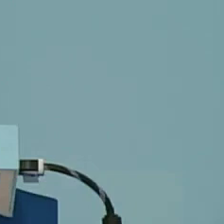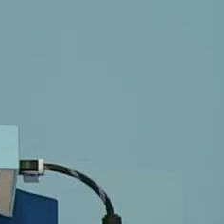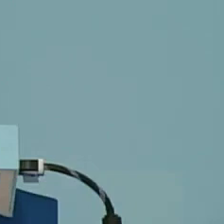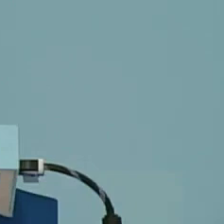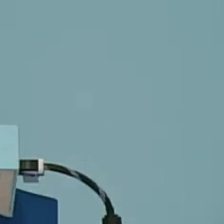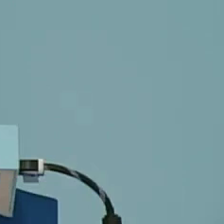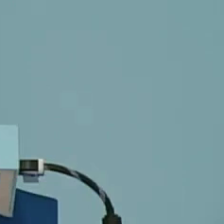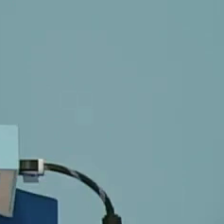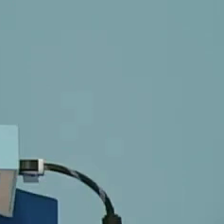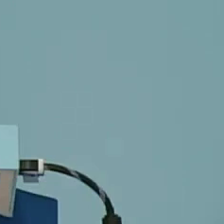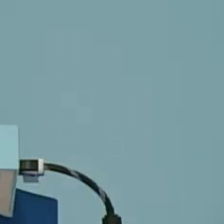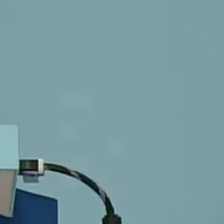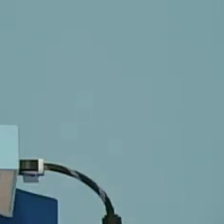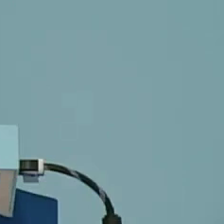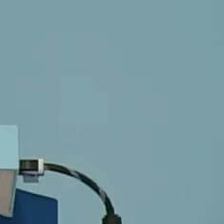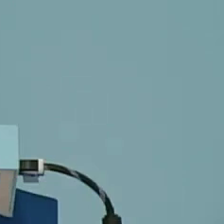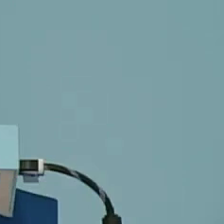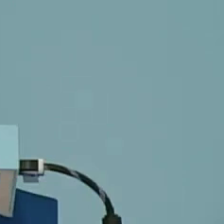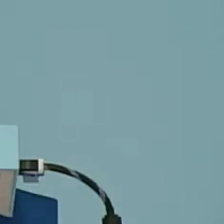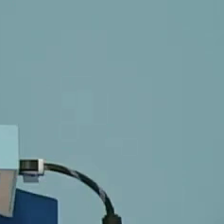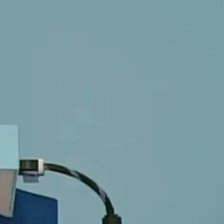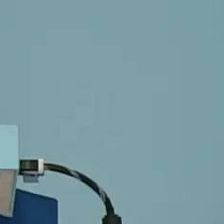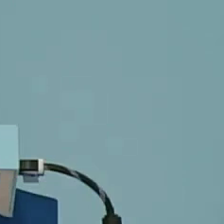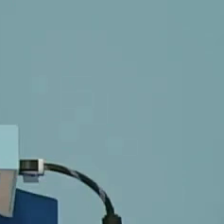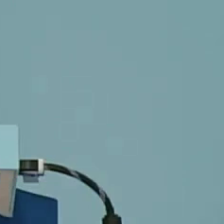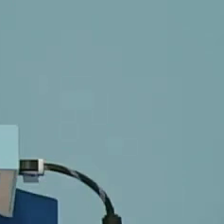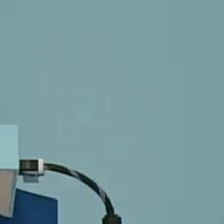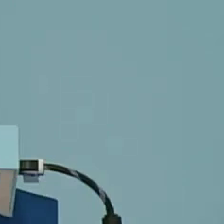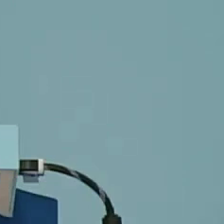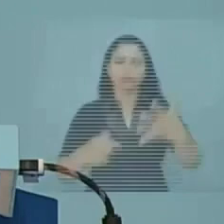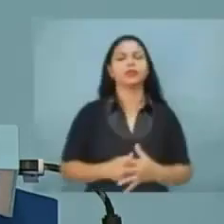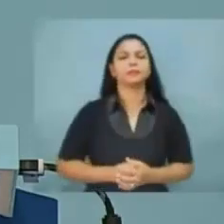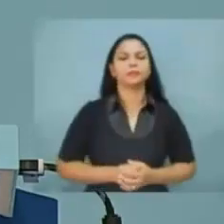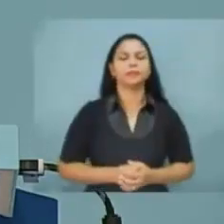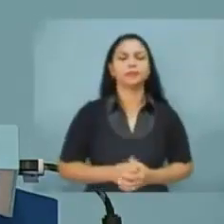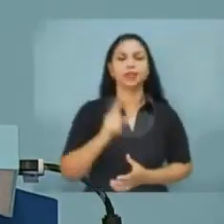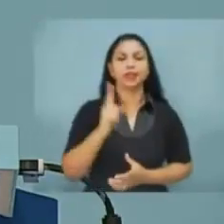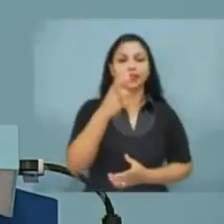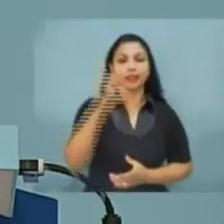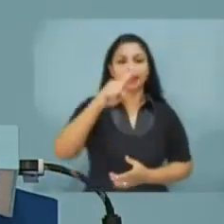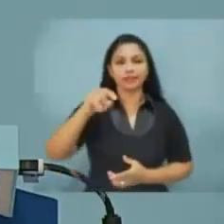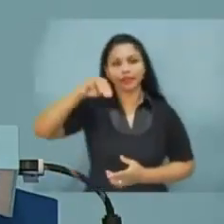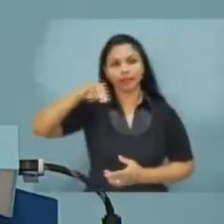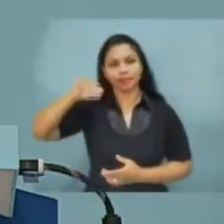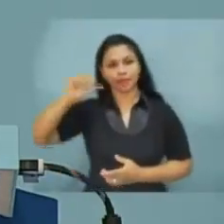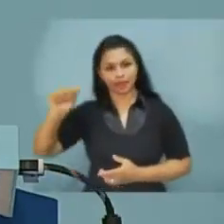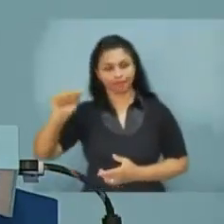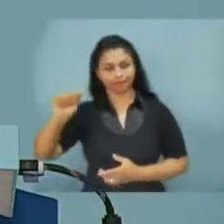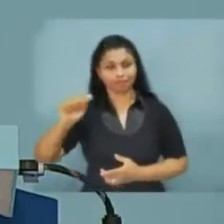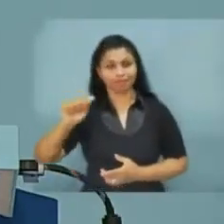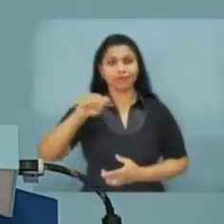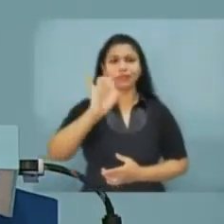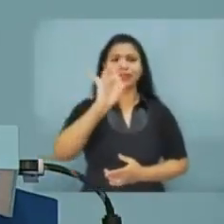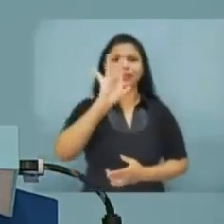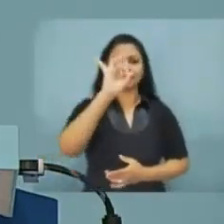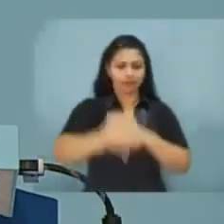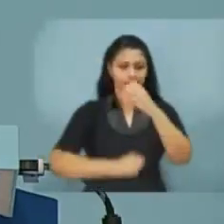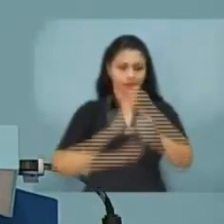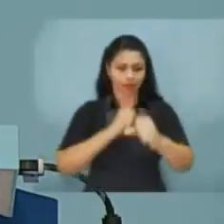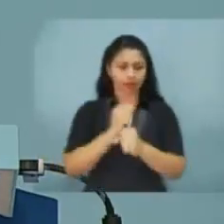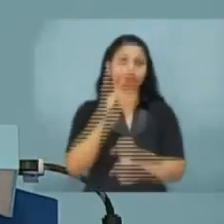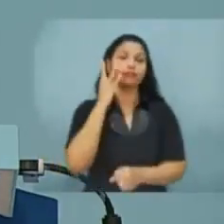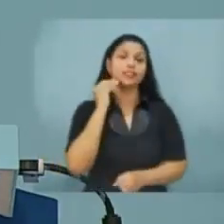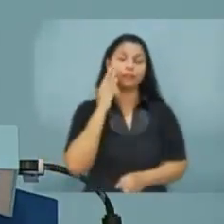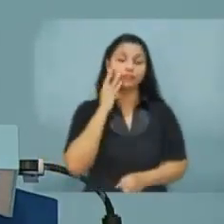adaptation implementation of advocacy activities of GCMA in the region, with over 15 years experience in